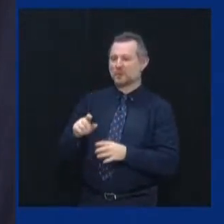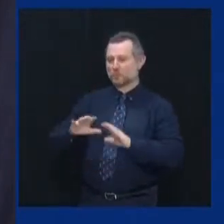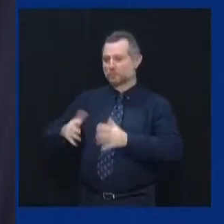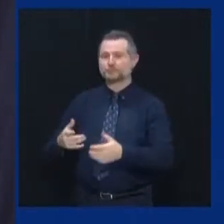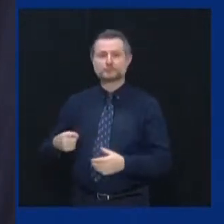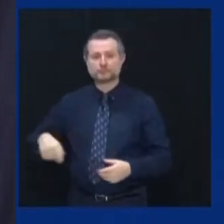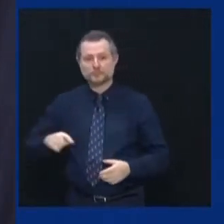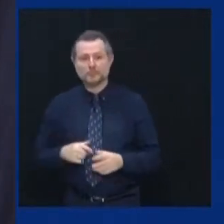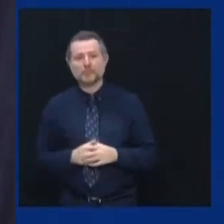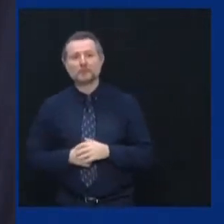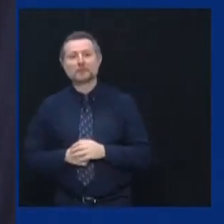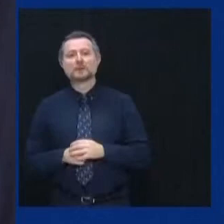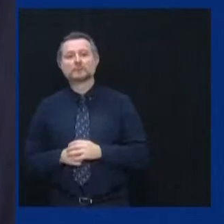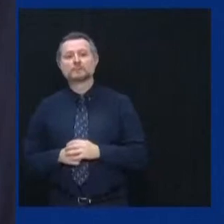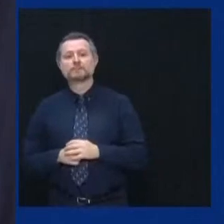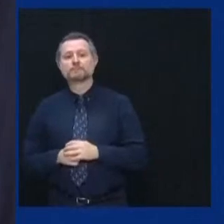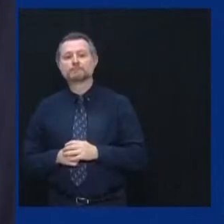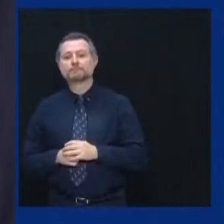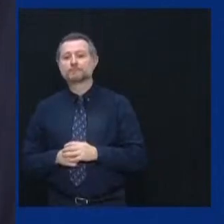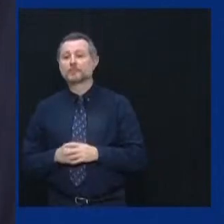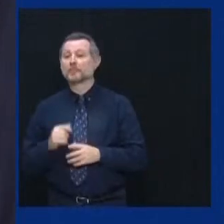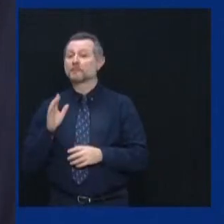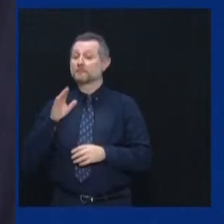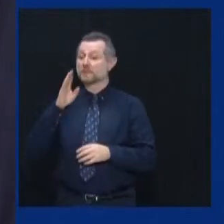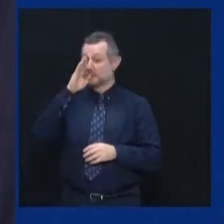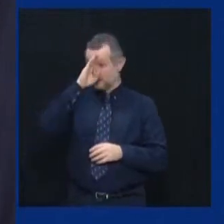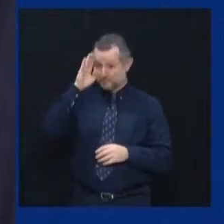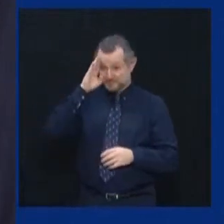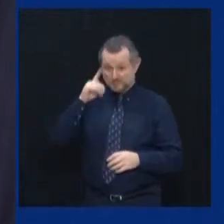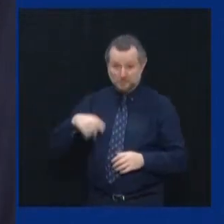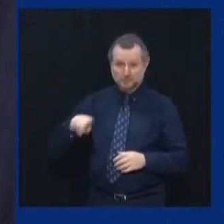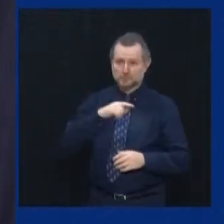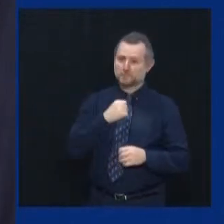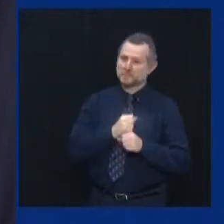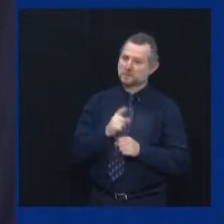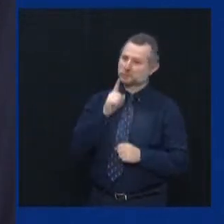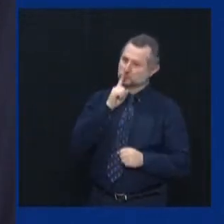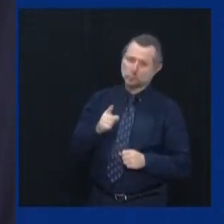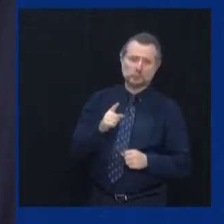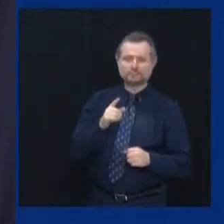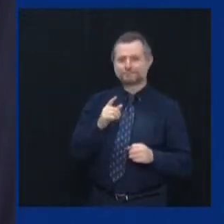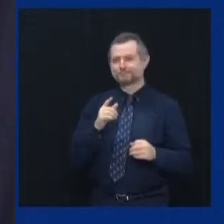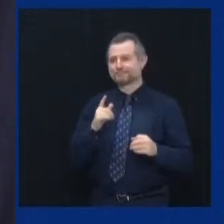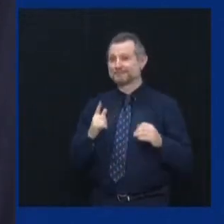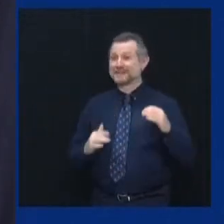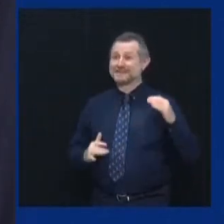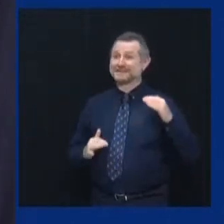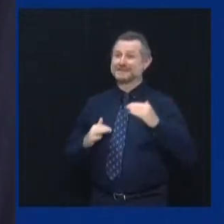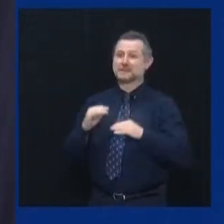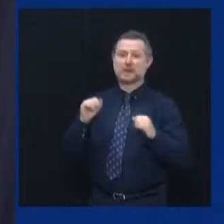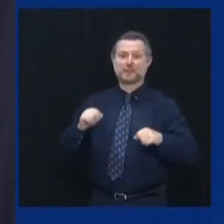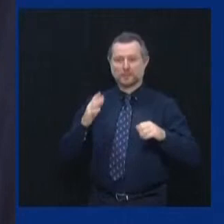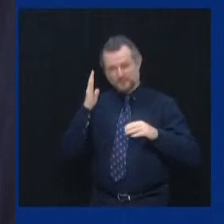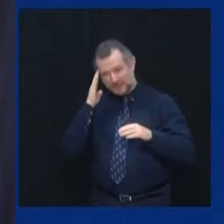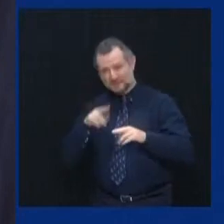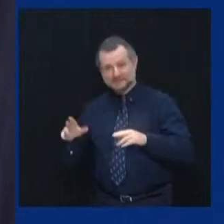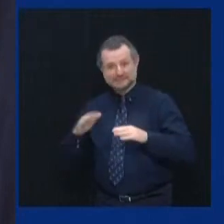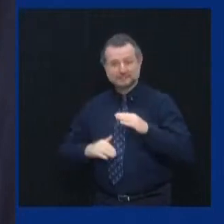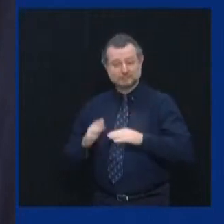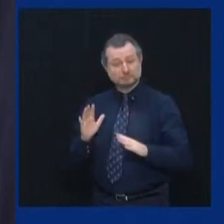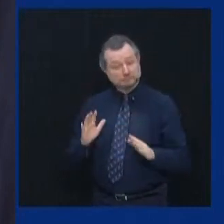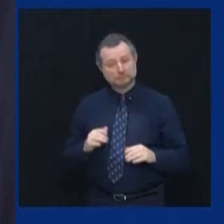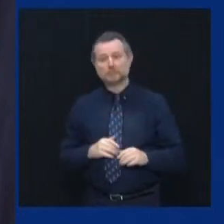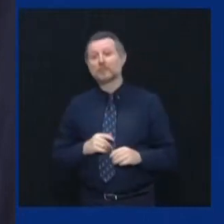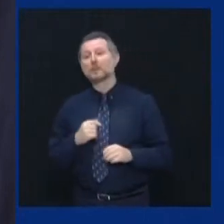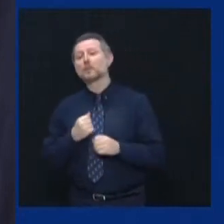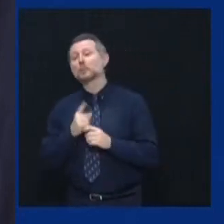network. Again, for the hospitals, we want to make sure we don't run out of hospital capacity. On the distribution